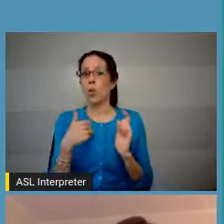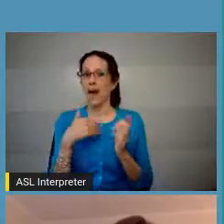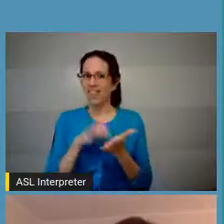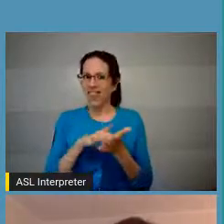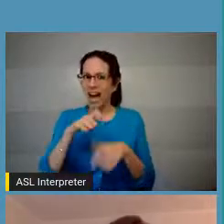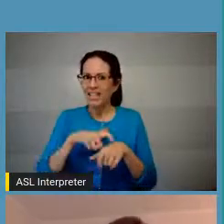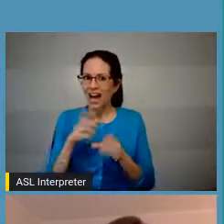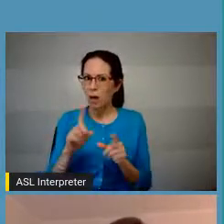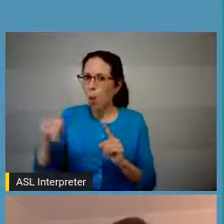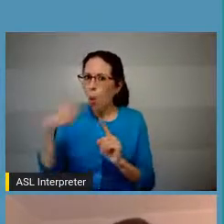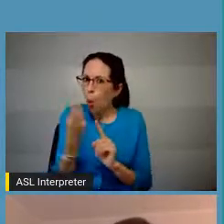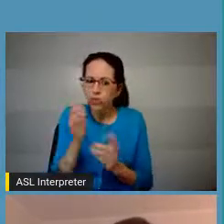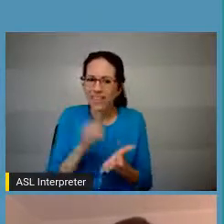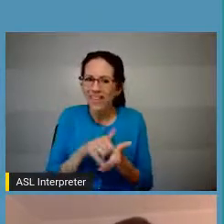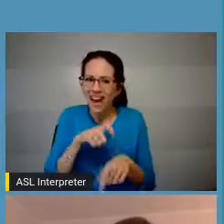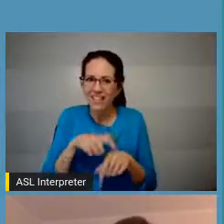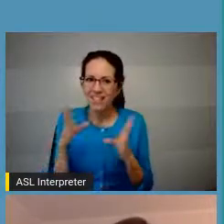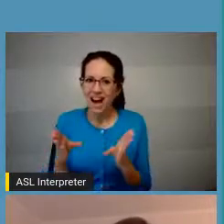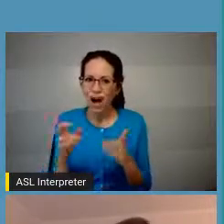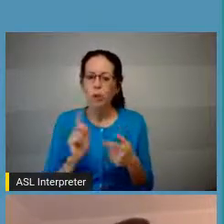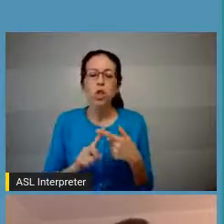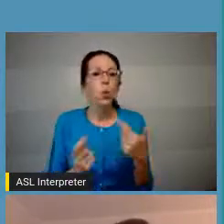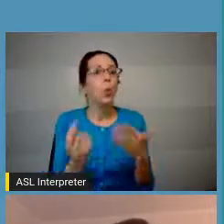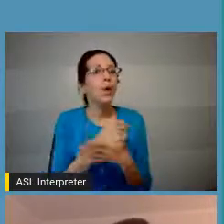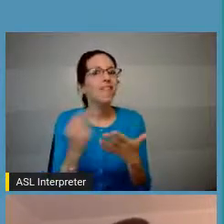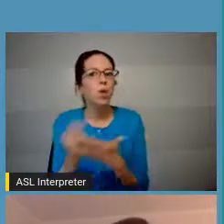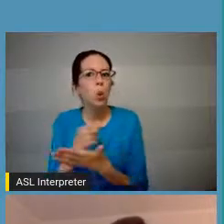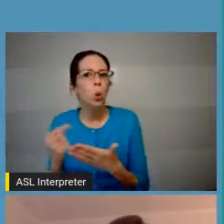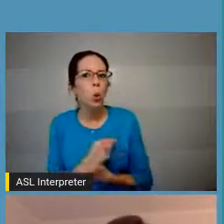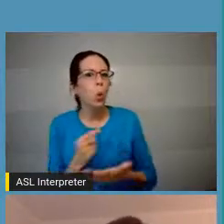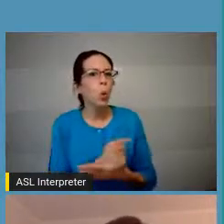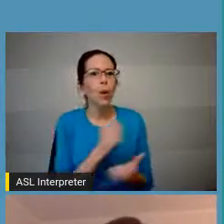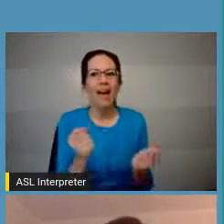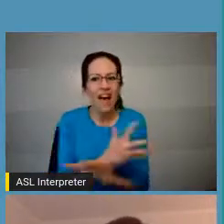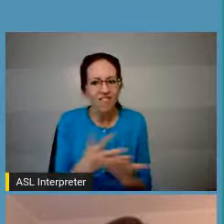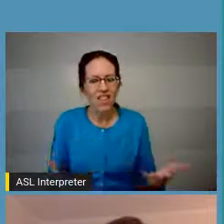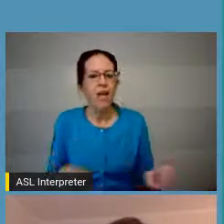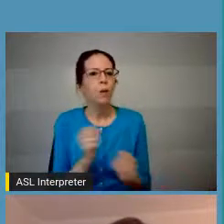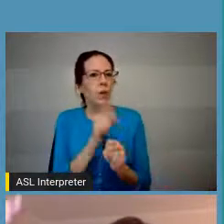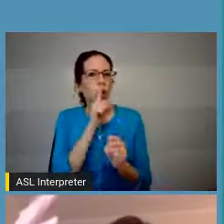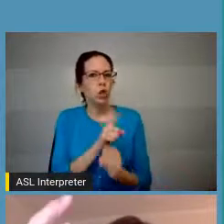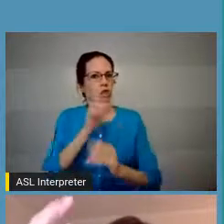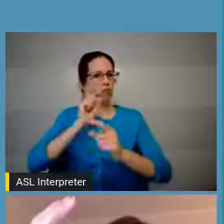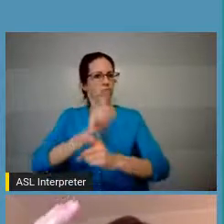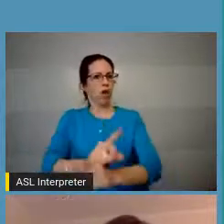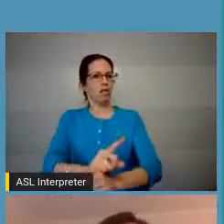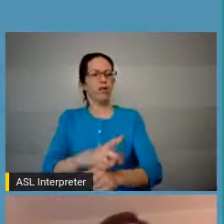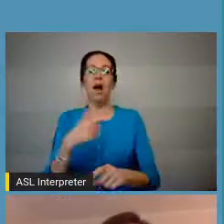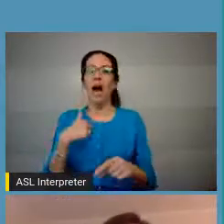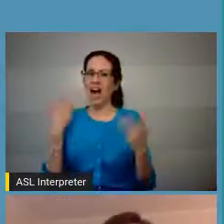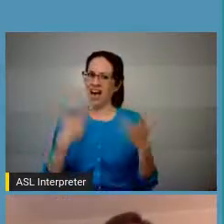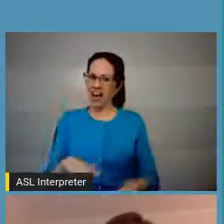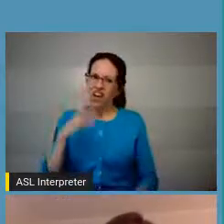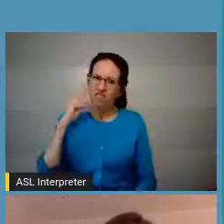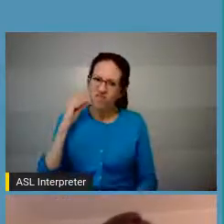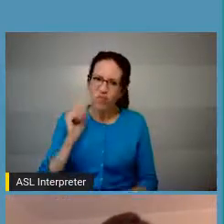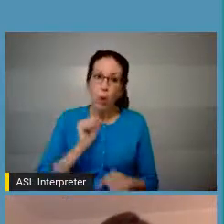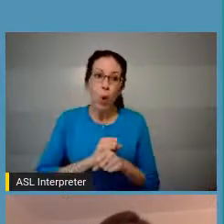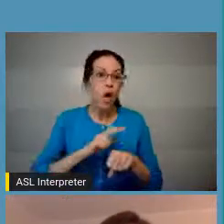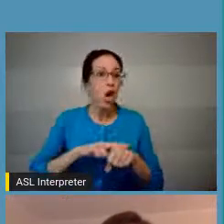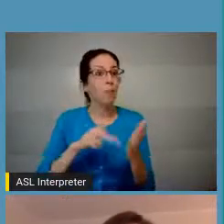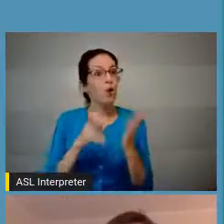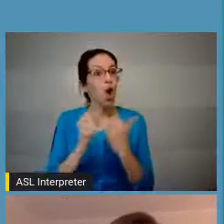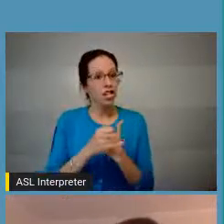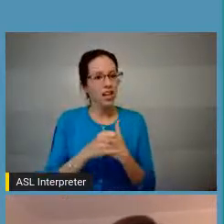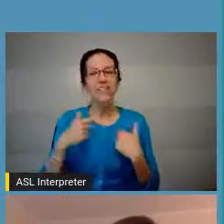of time, to review everything and make sure it is what you wanted. I have worked on projects where I got